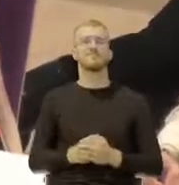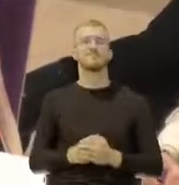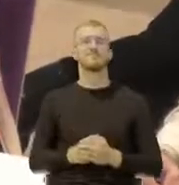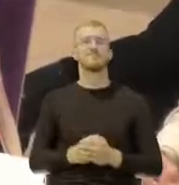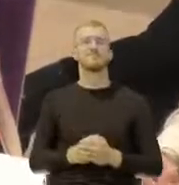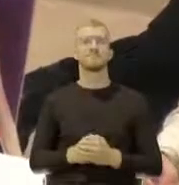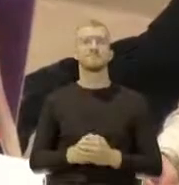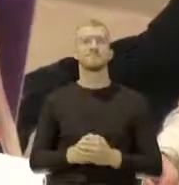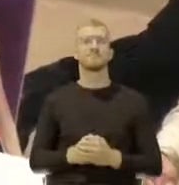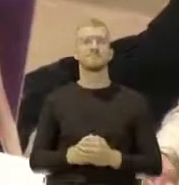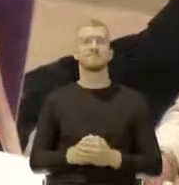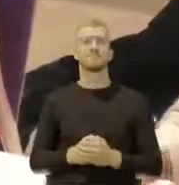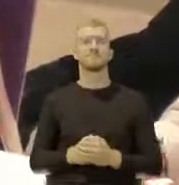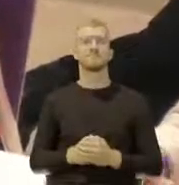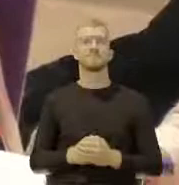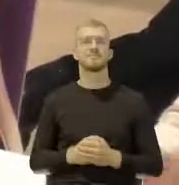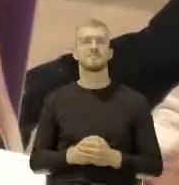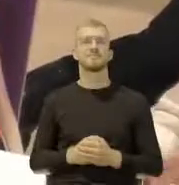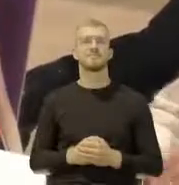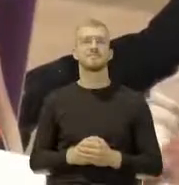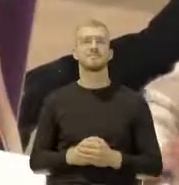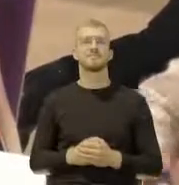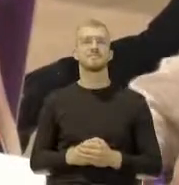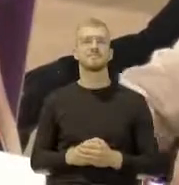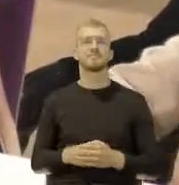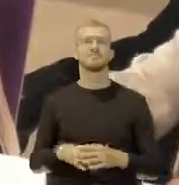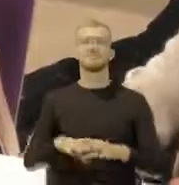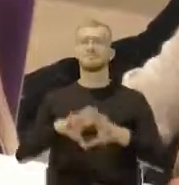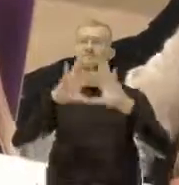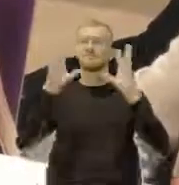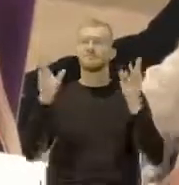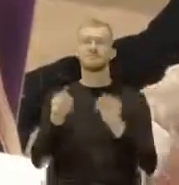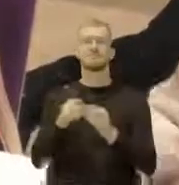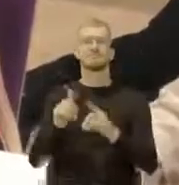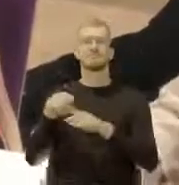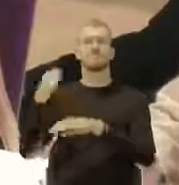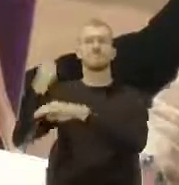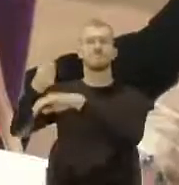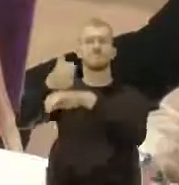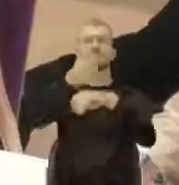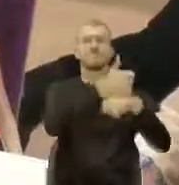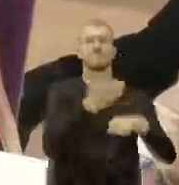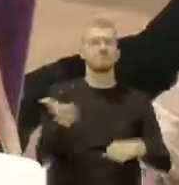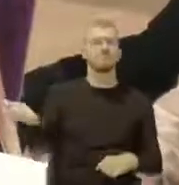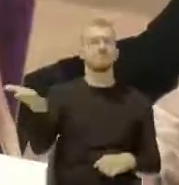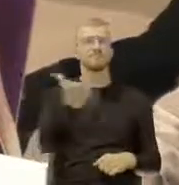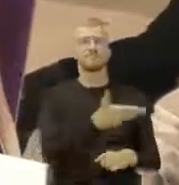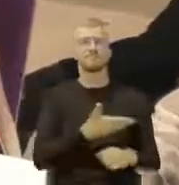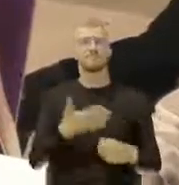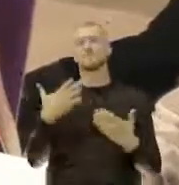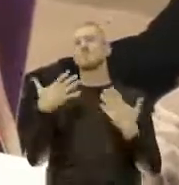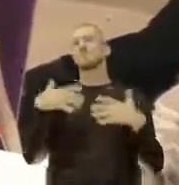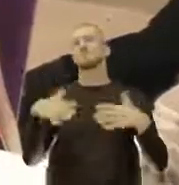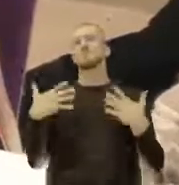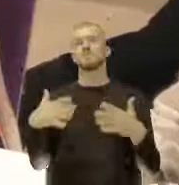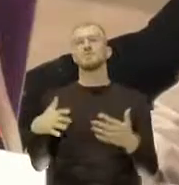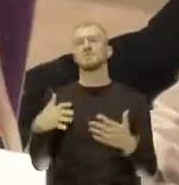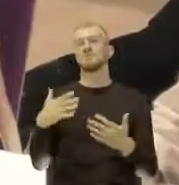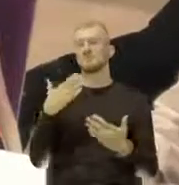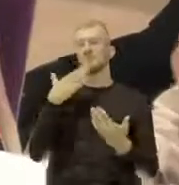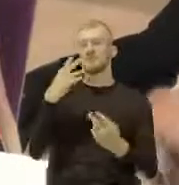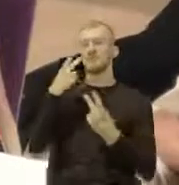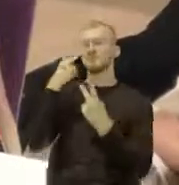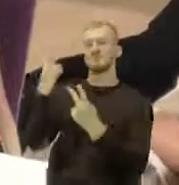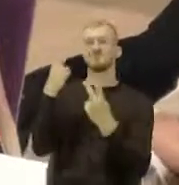the authorities present here, it's great to see decision makers from different regions gathering for social